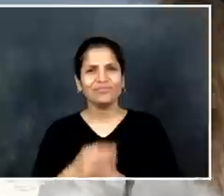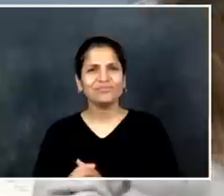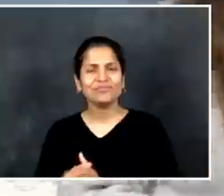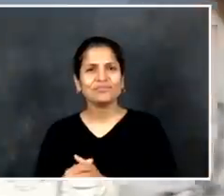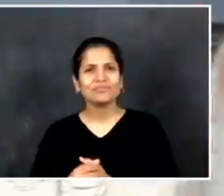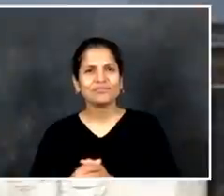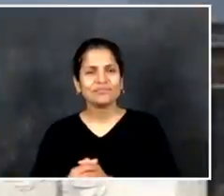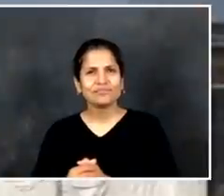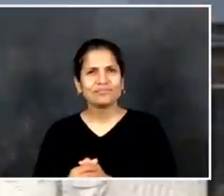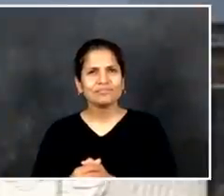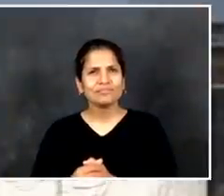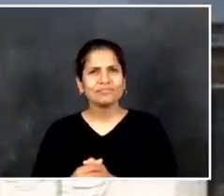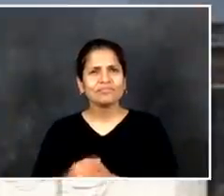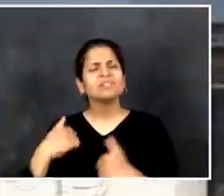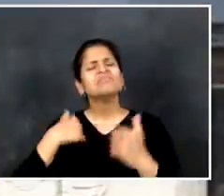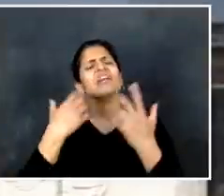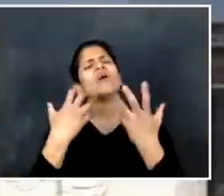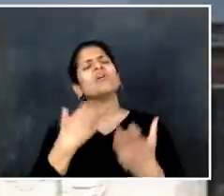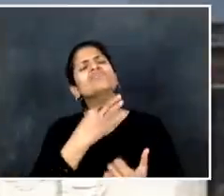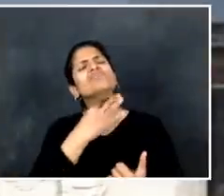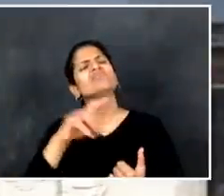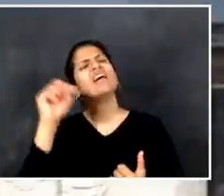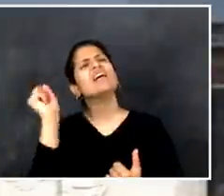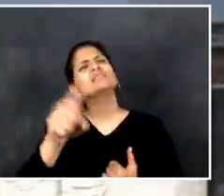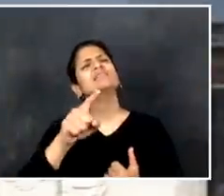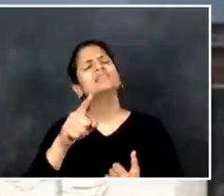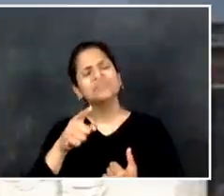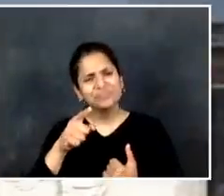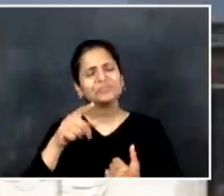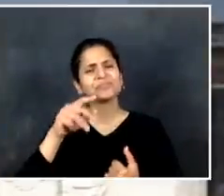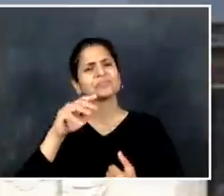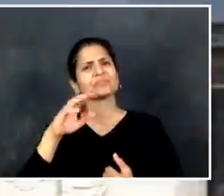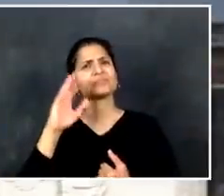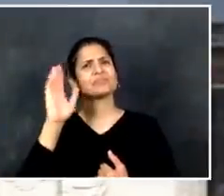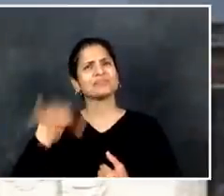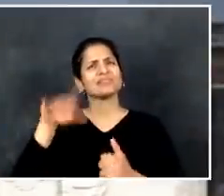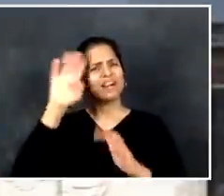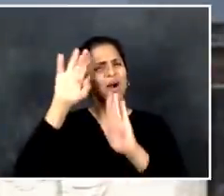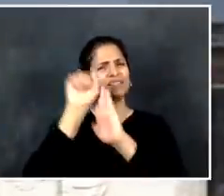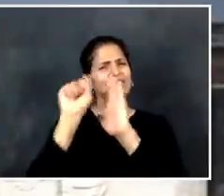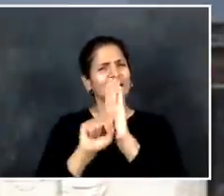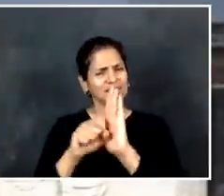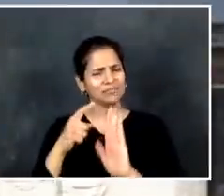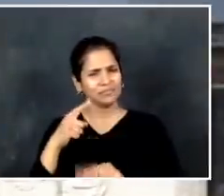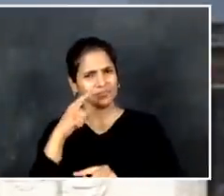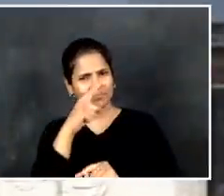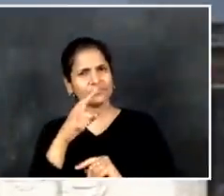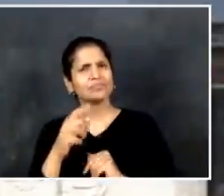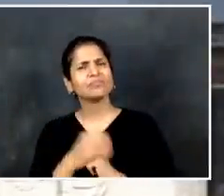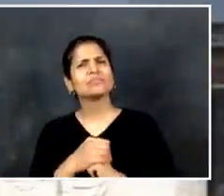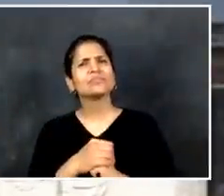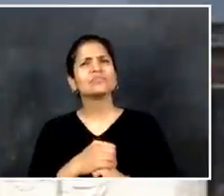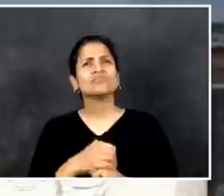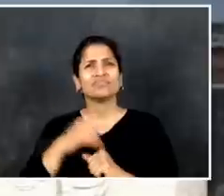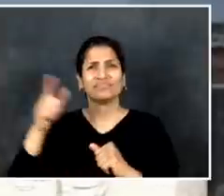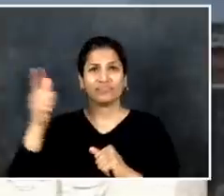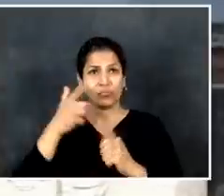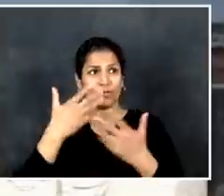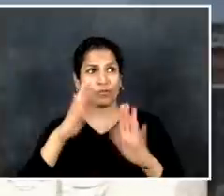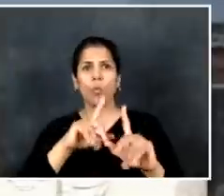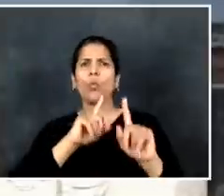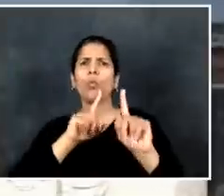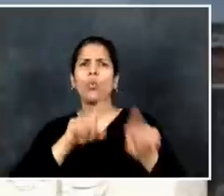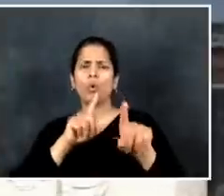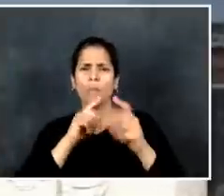you know, the state is rescinding some of its orders for equipment, basically stuff that might